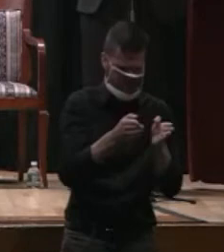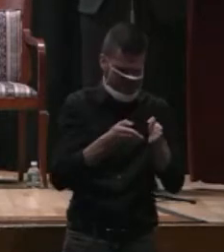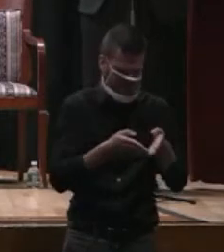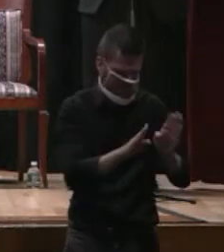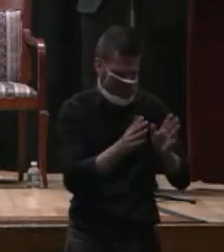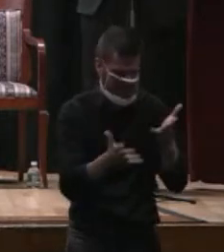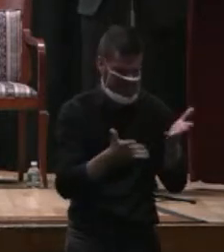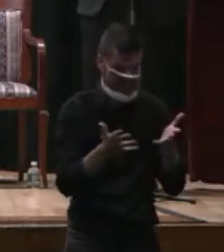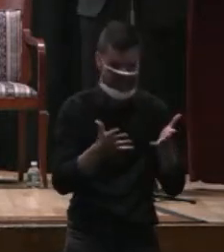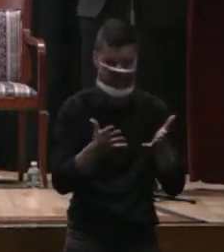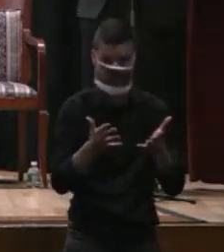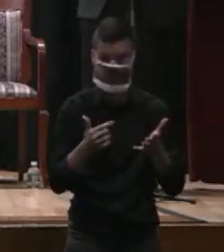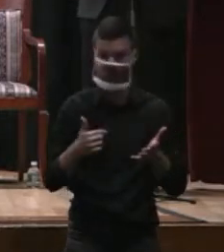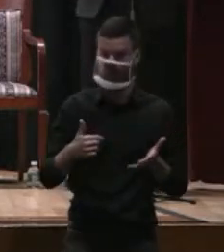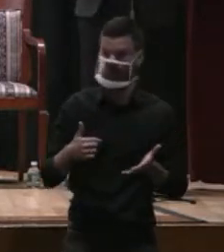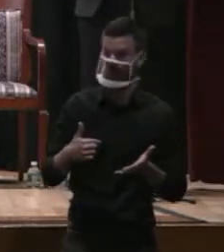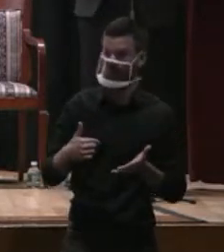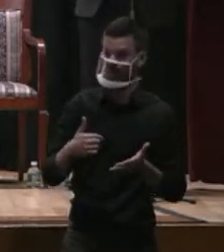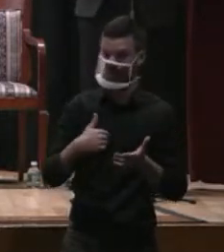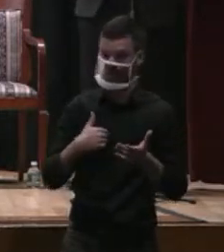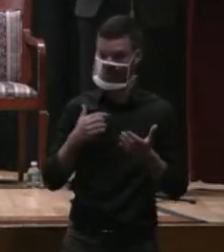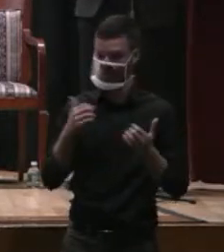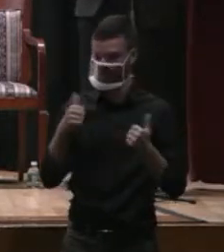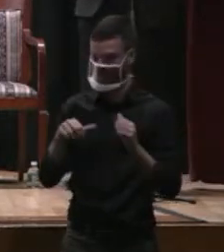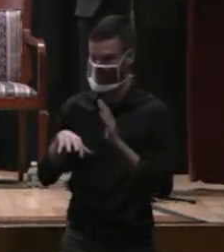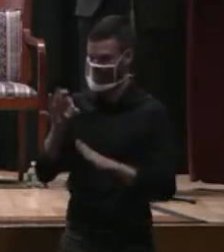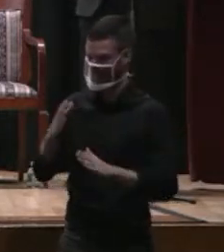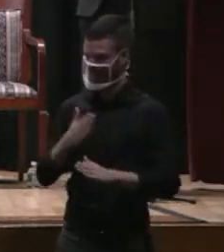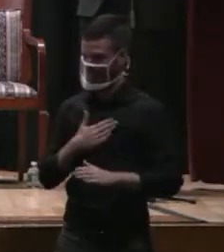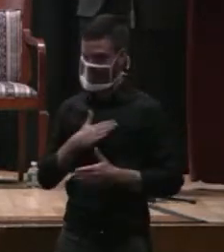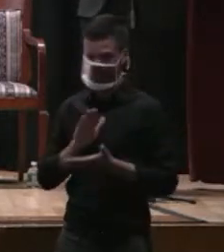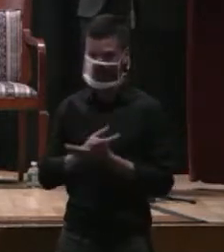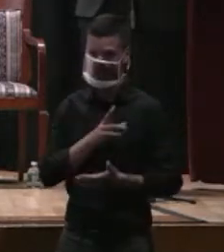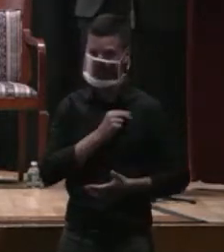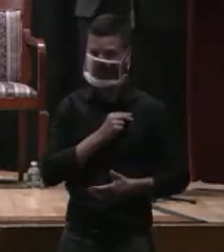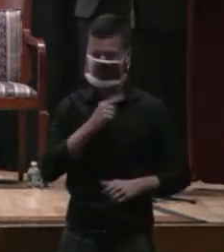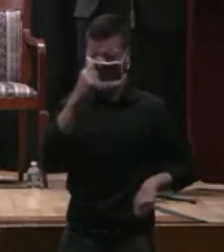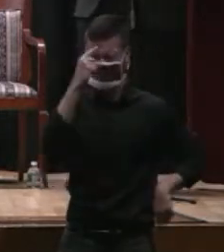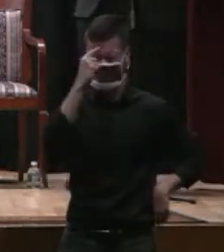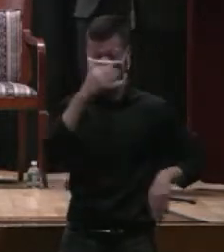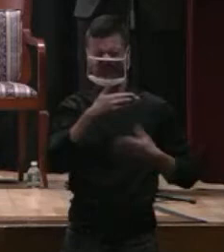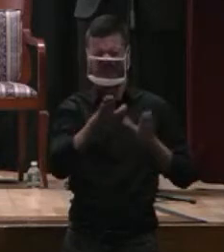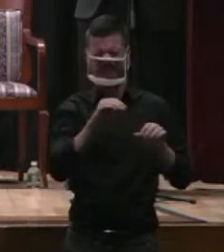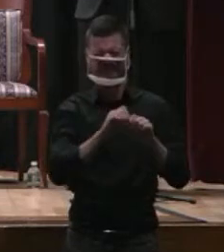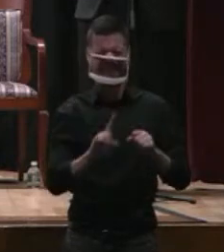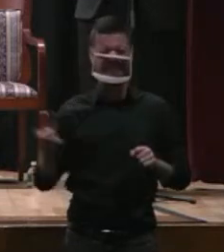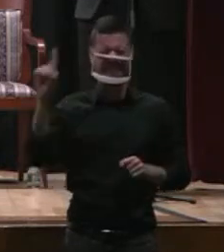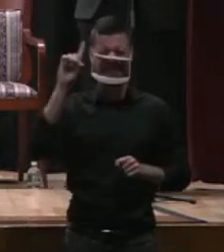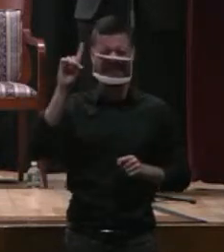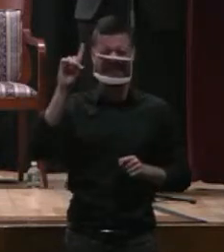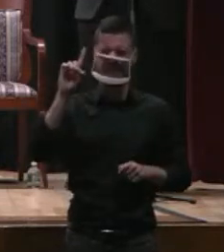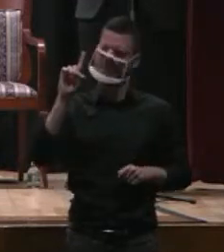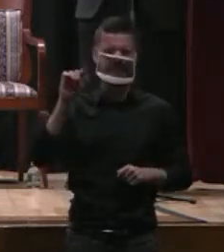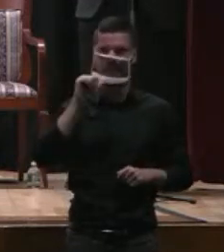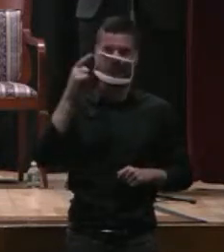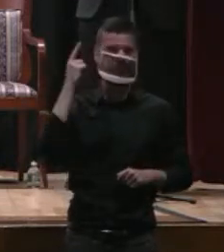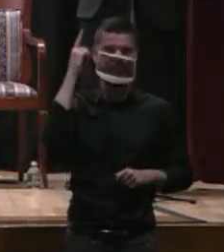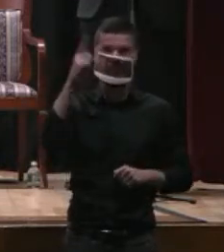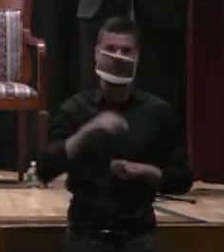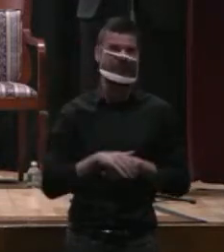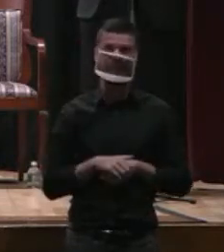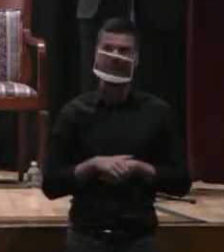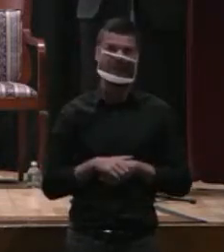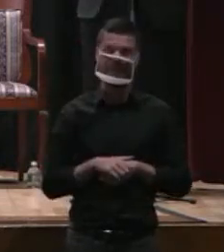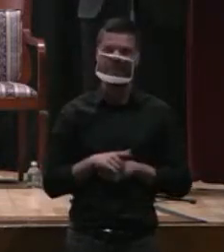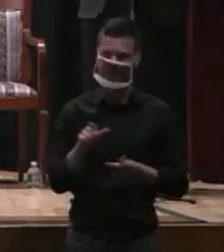Not prepared as ever. I was looking for my school pin today and I'm thinking it's in a box in the attic. I'm not going there. You